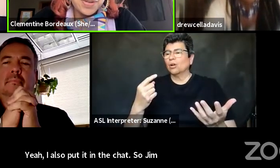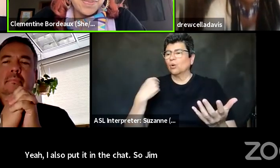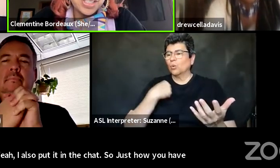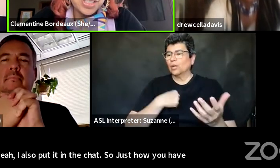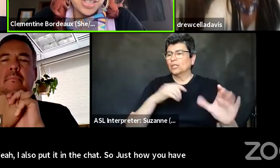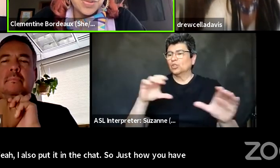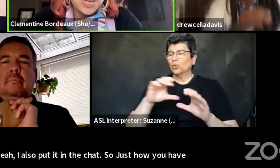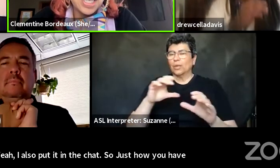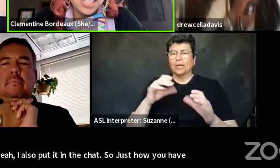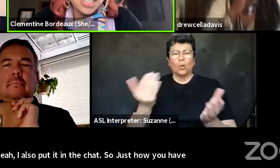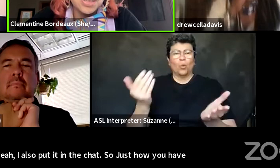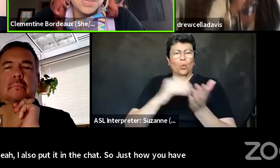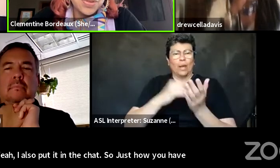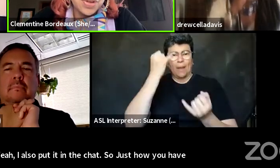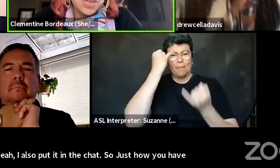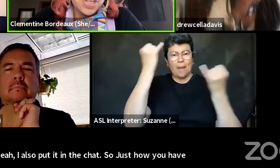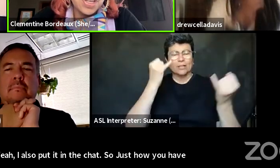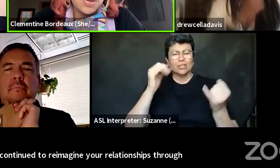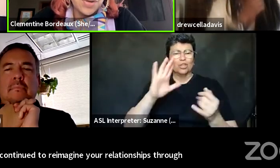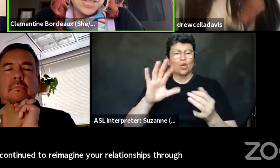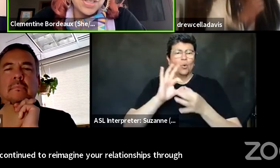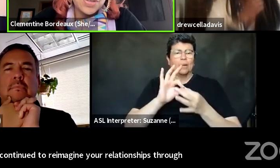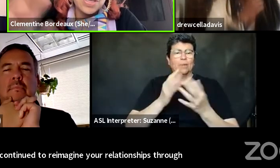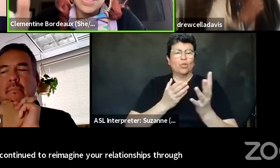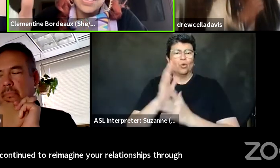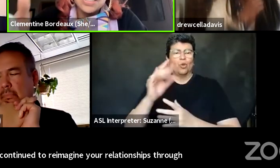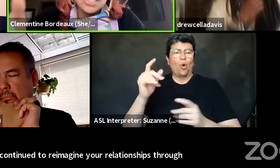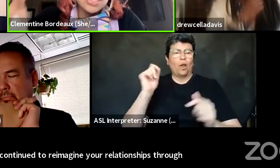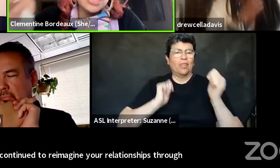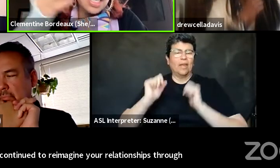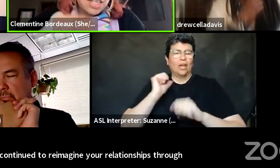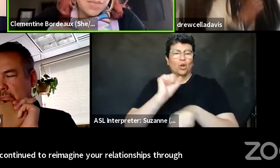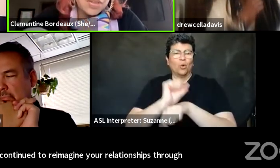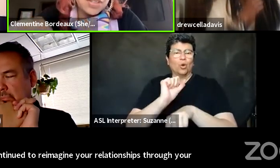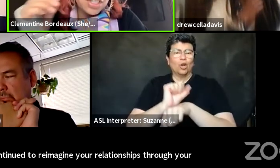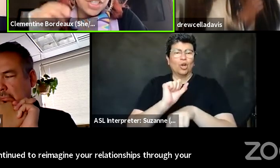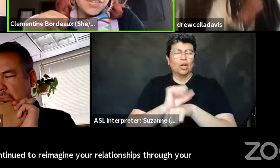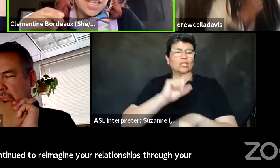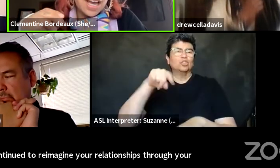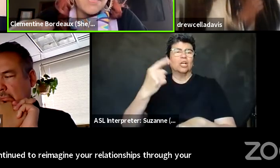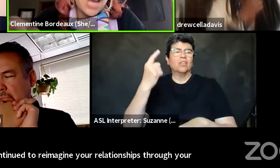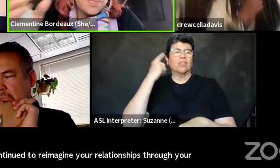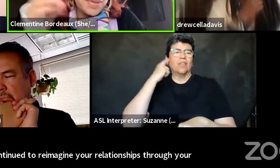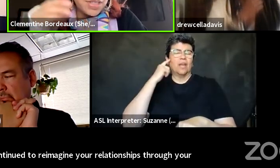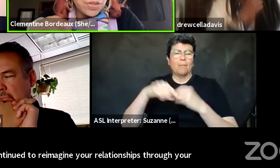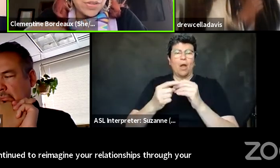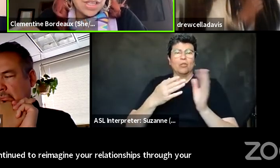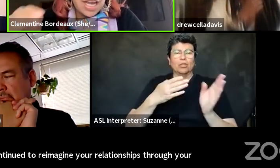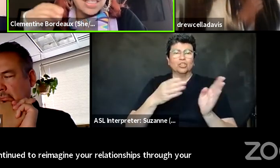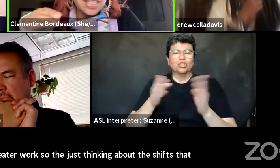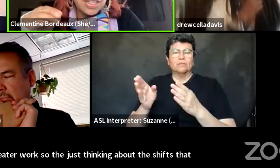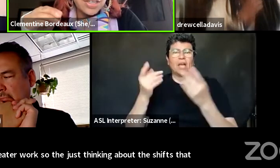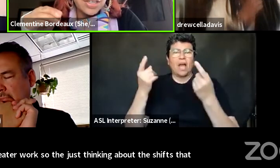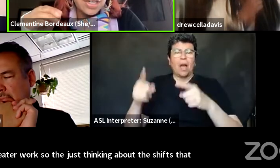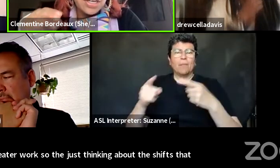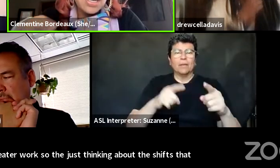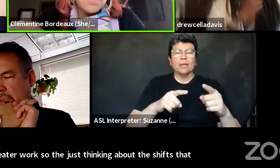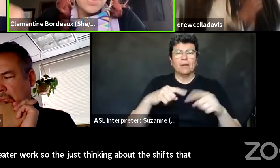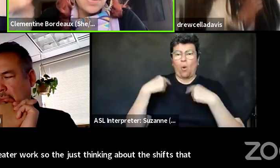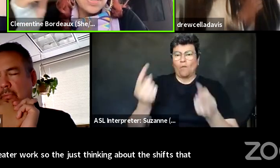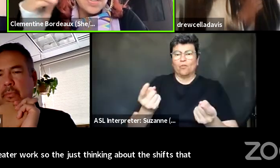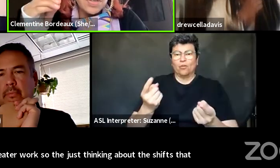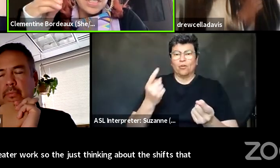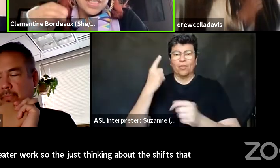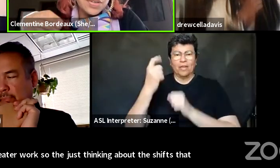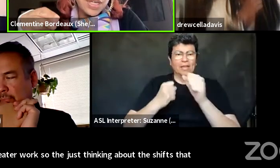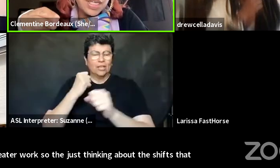to reimagine your relationships through your theater work. So just thinking about the shifts that have happened over the last year,